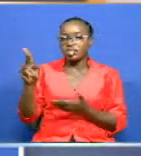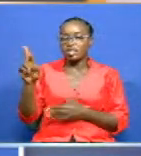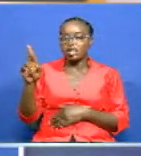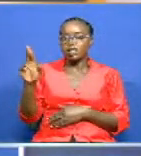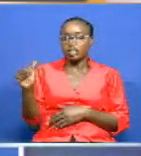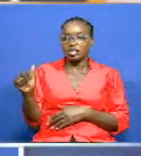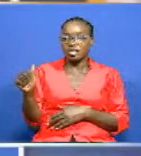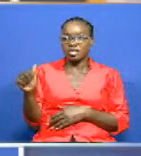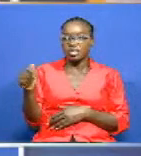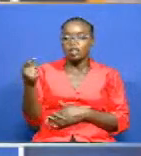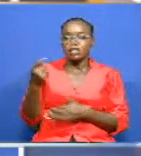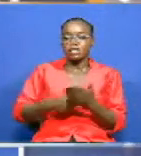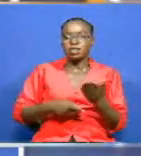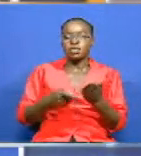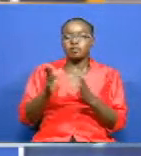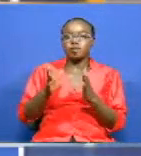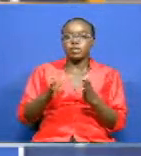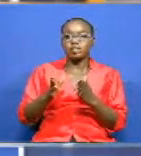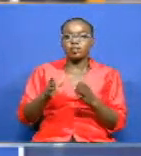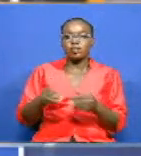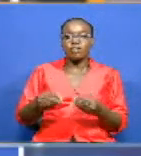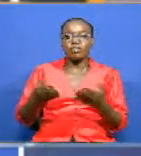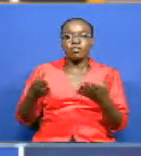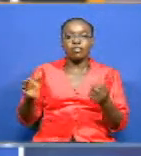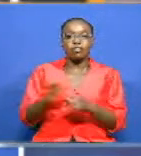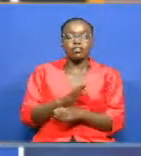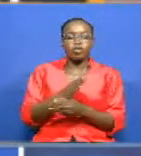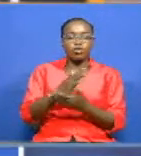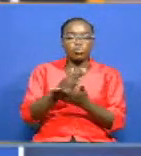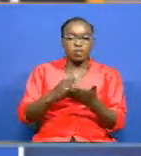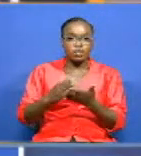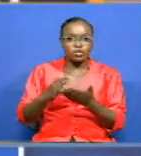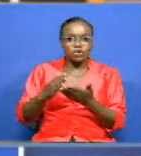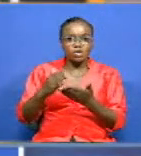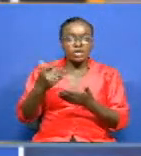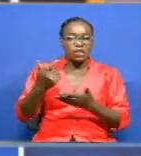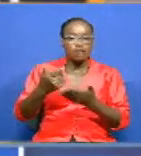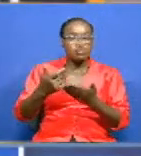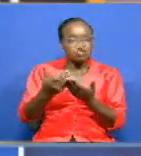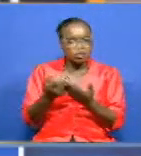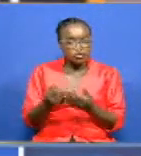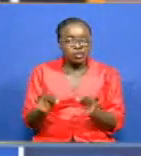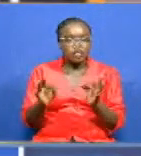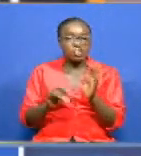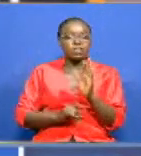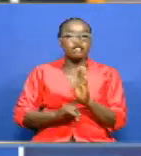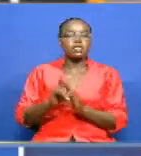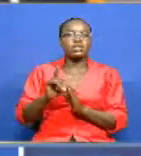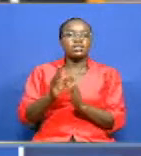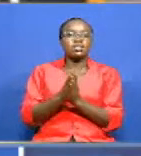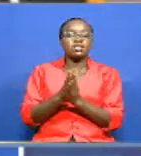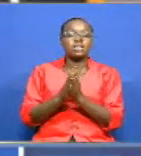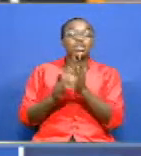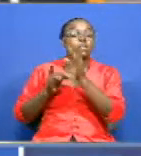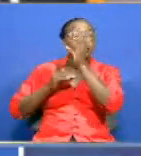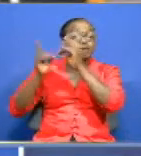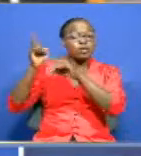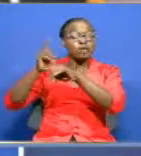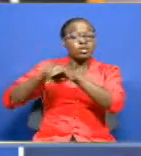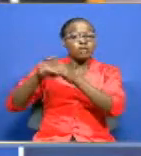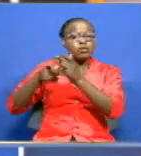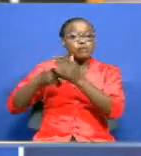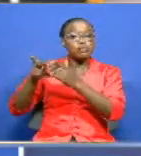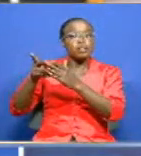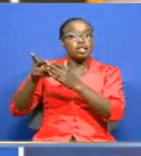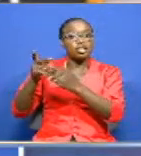says taxpayers who take up the offer will get full or partial waiver of the penalties or an interest depending on the time they pay the